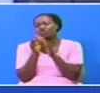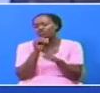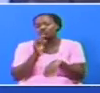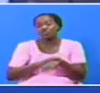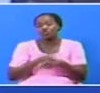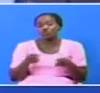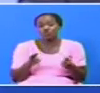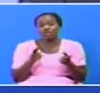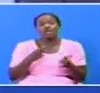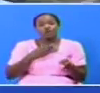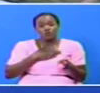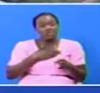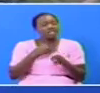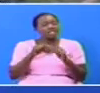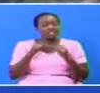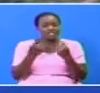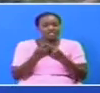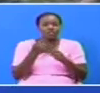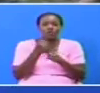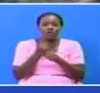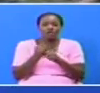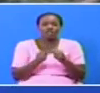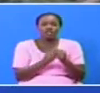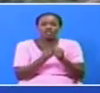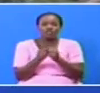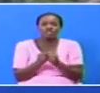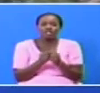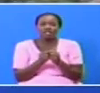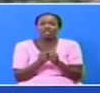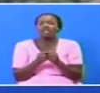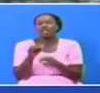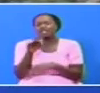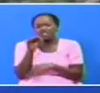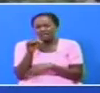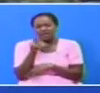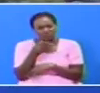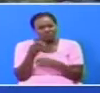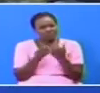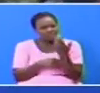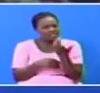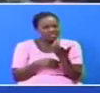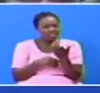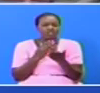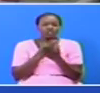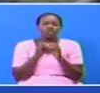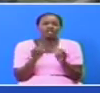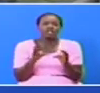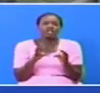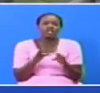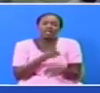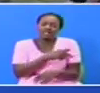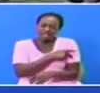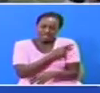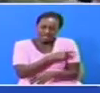We are a team and we're working together. That the exam has been compromised, that is not true. And we would want you very kindly